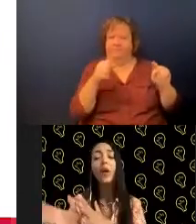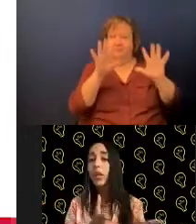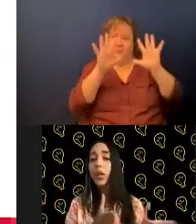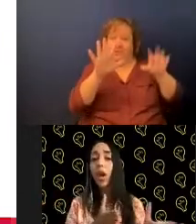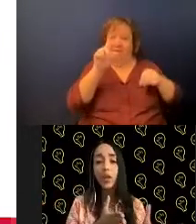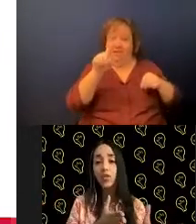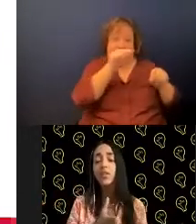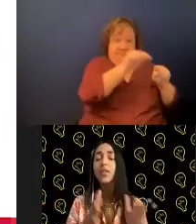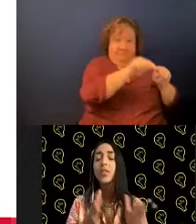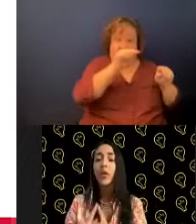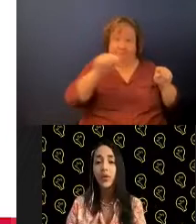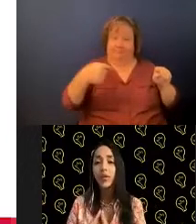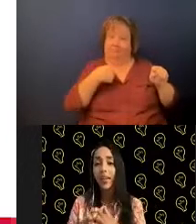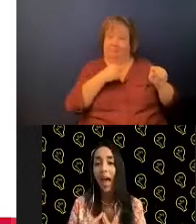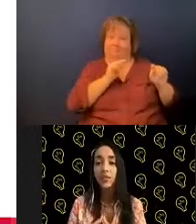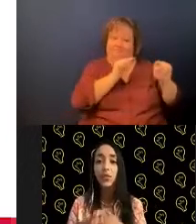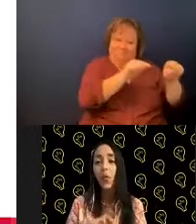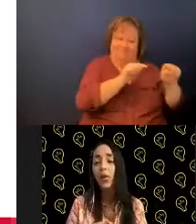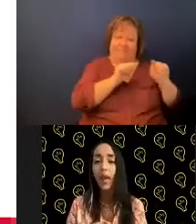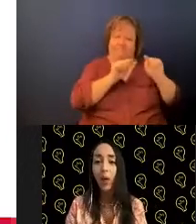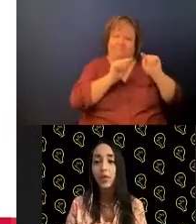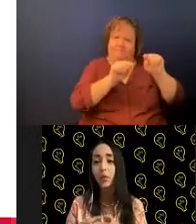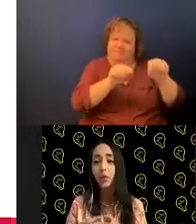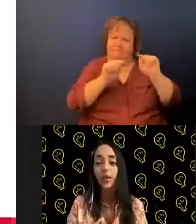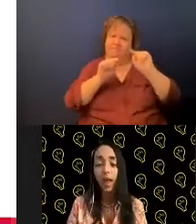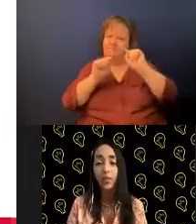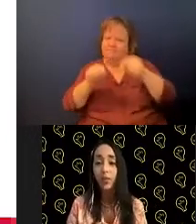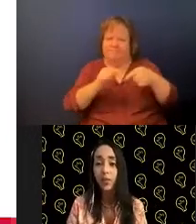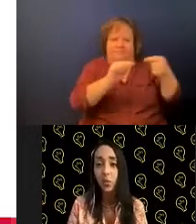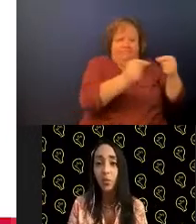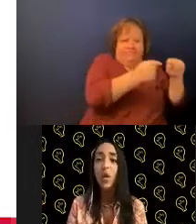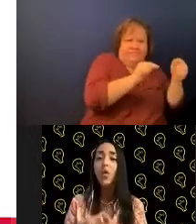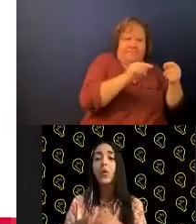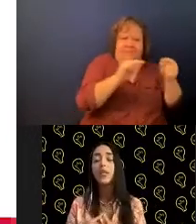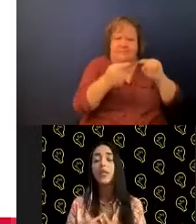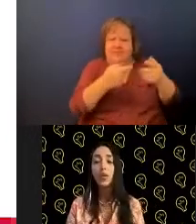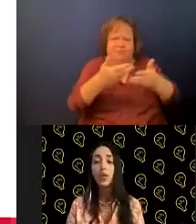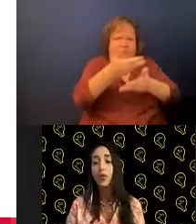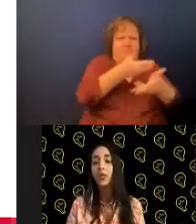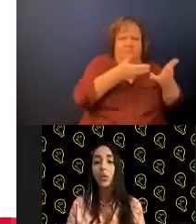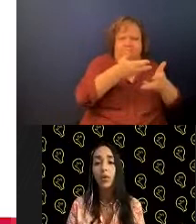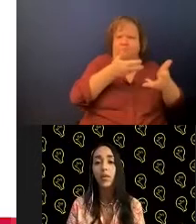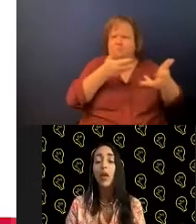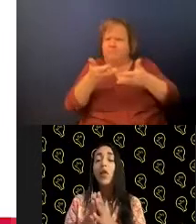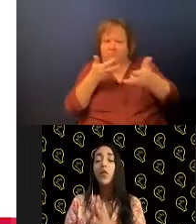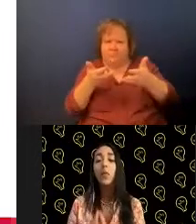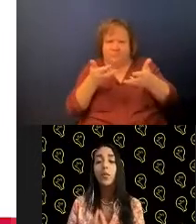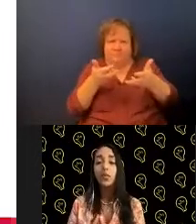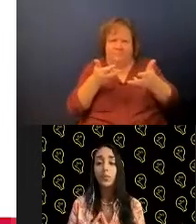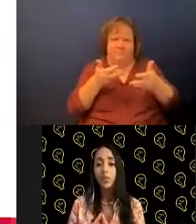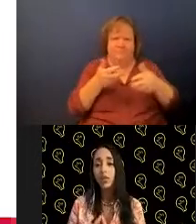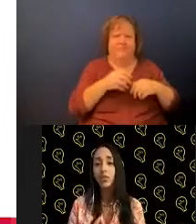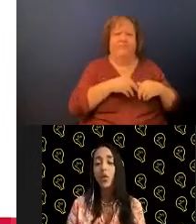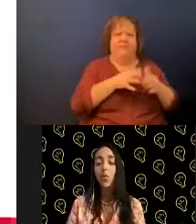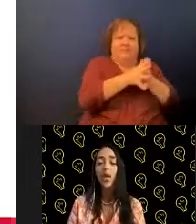after our kickoff sessions, our students had access to 48 hours of live classes via Zoom, 14 hours of virtual courses, 4